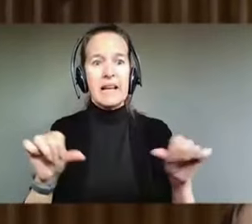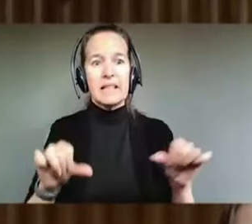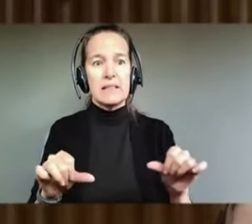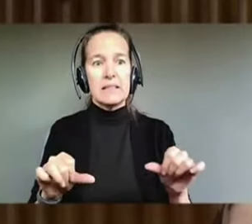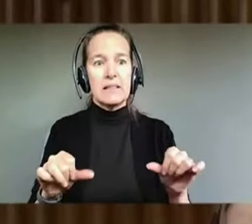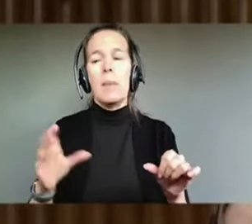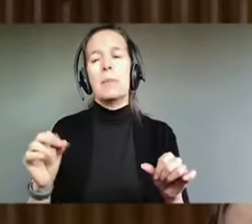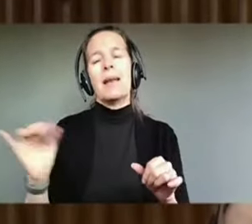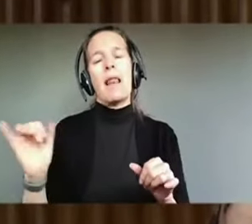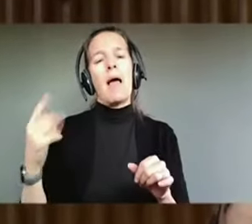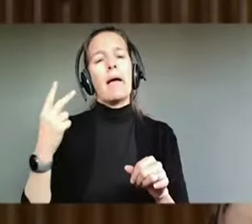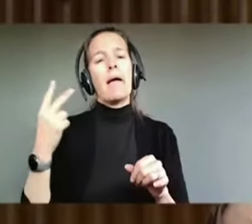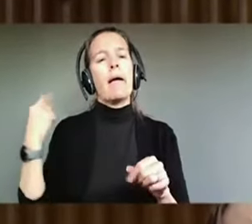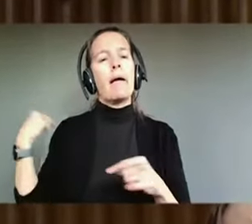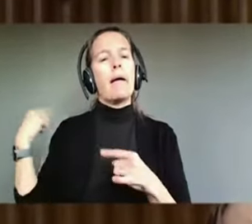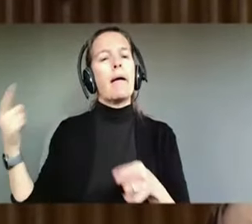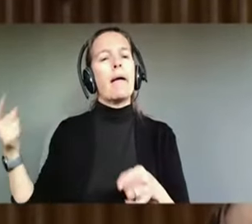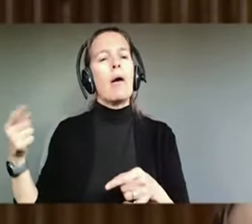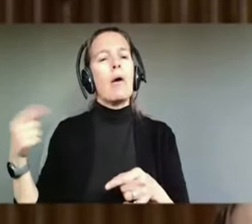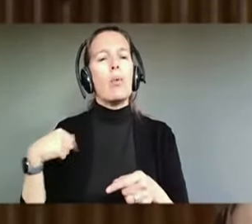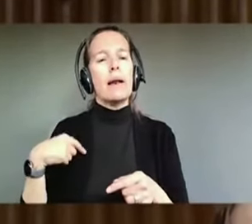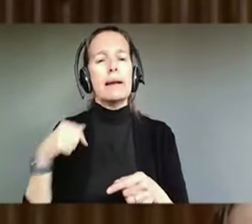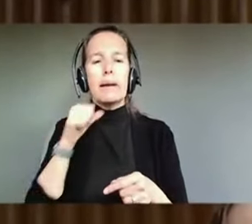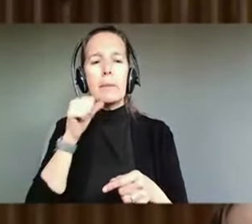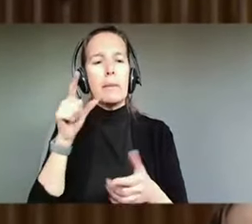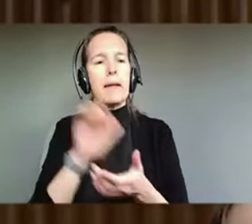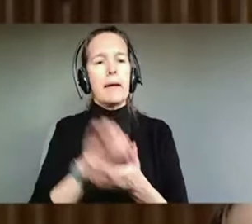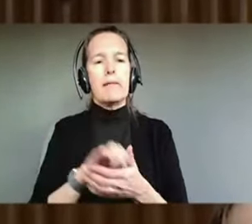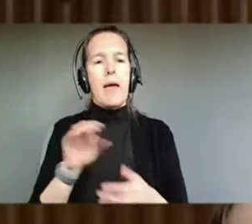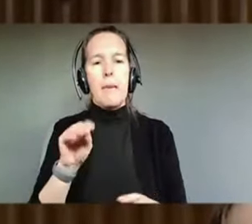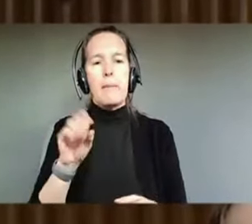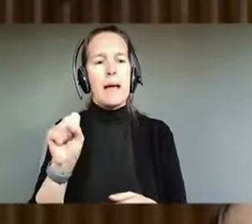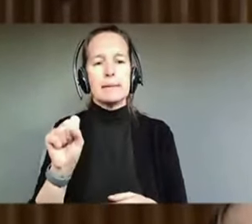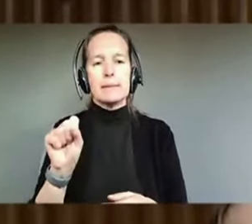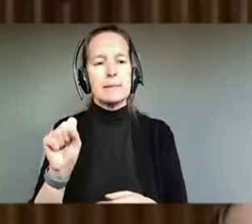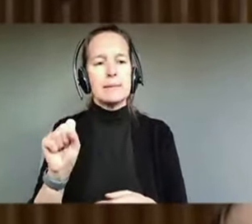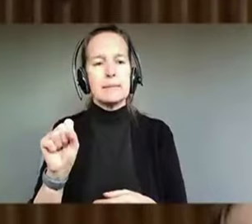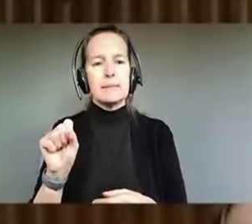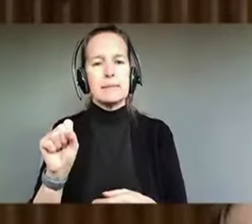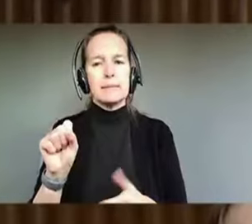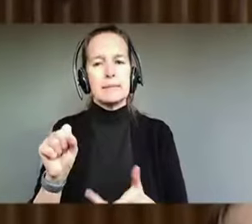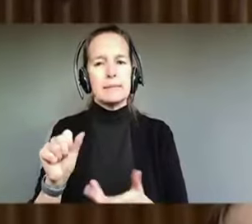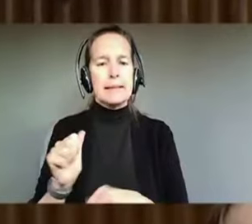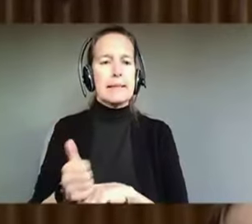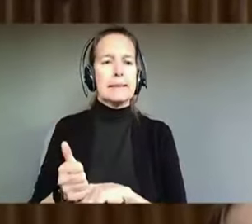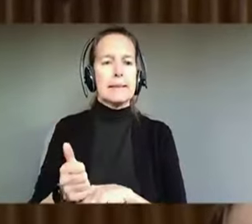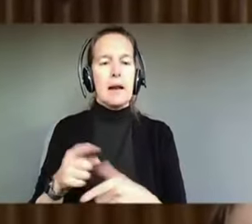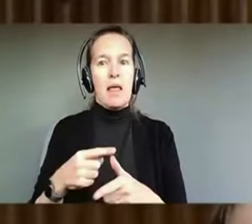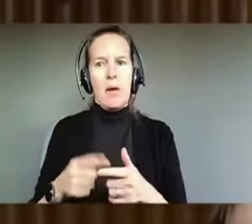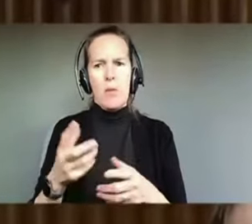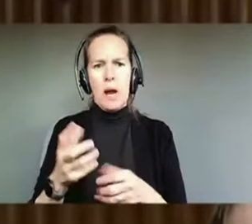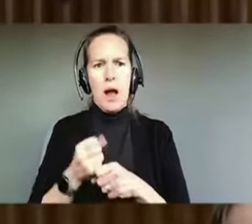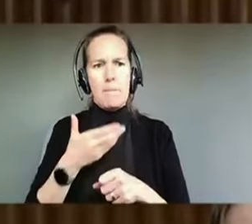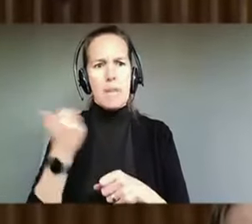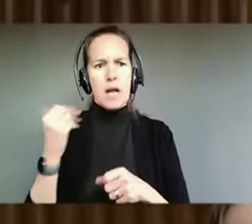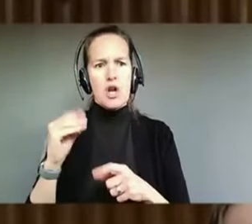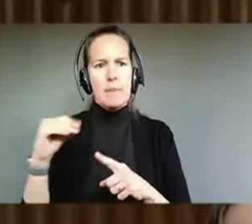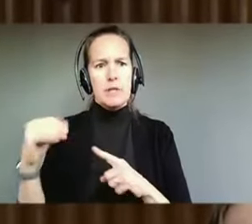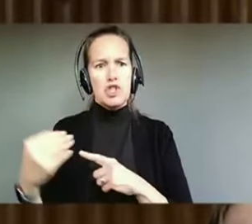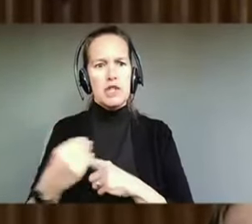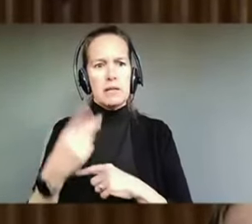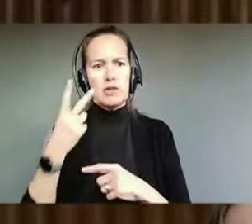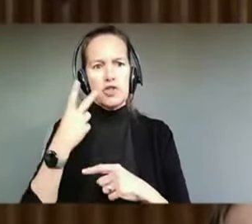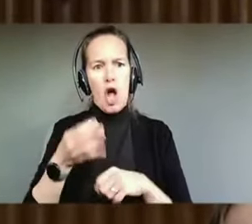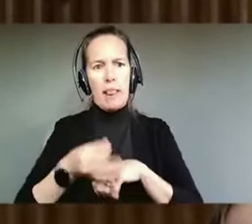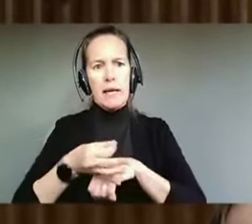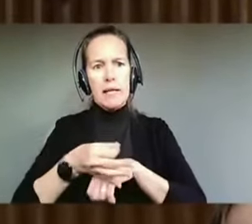believe multiple sclerosis existed, and then we got better imaging and saw all the lesions.